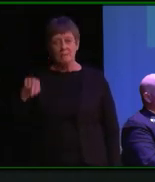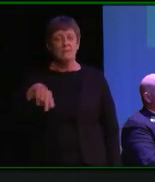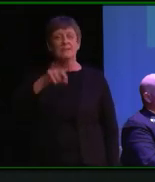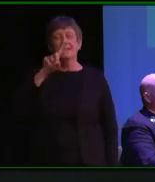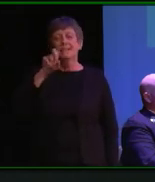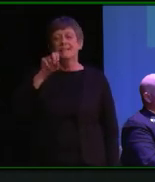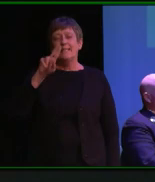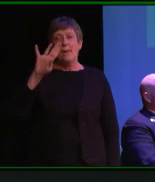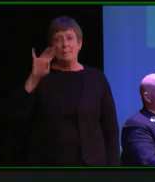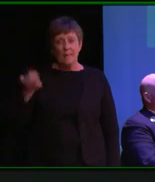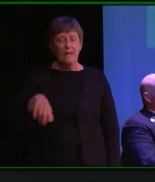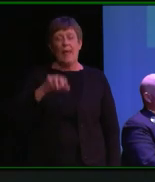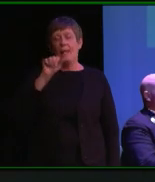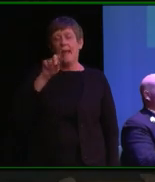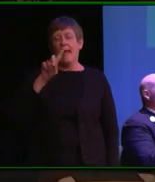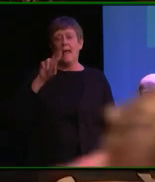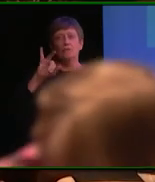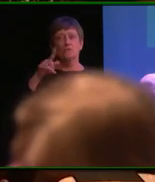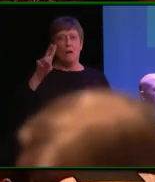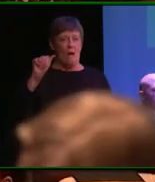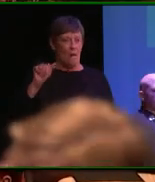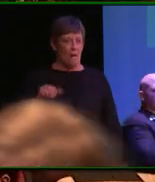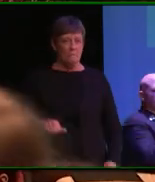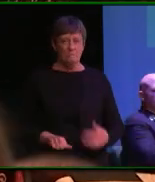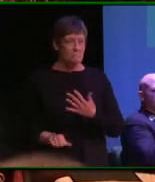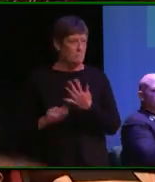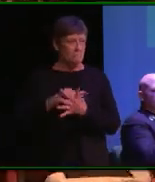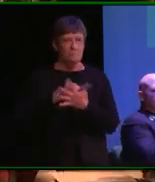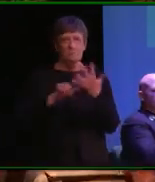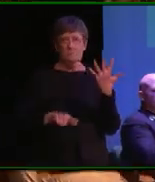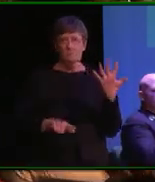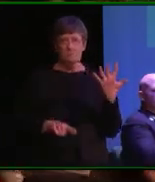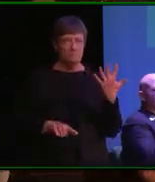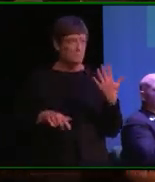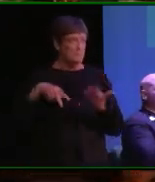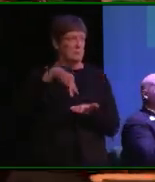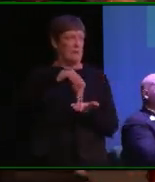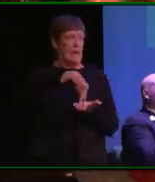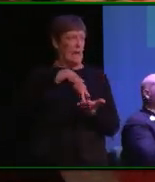and Adriana Medeiros. Awesome.